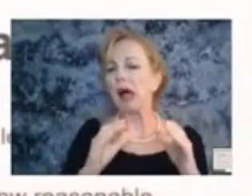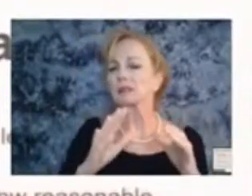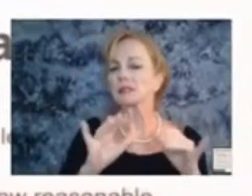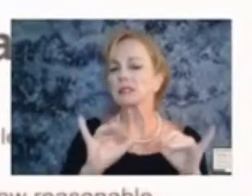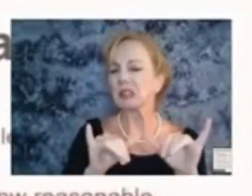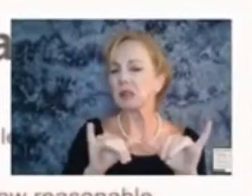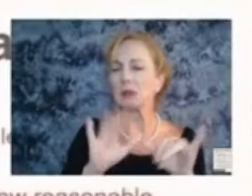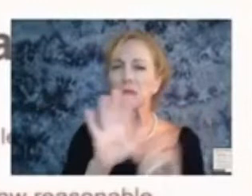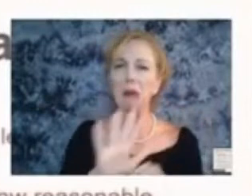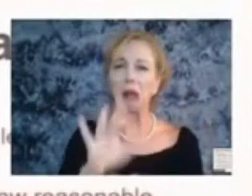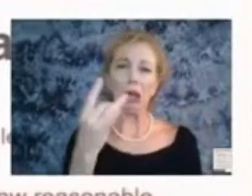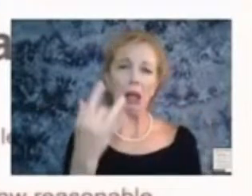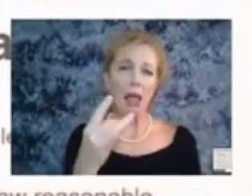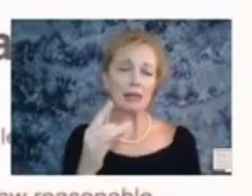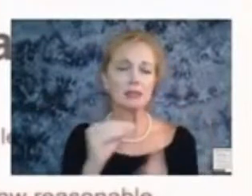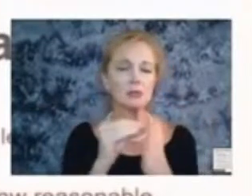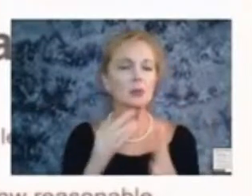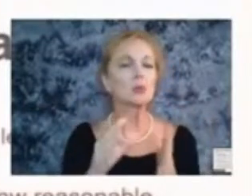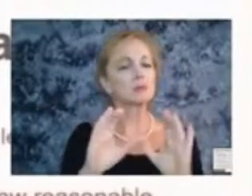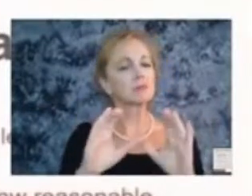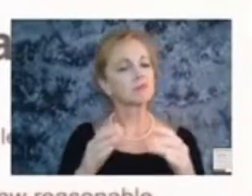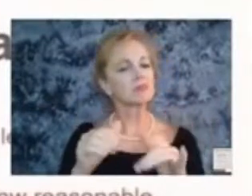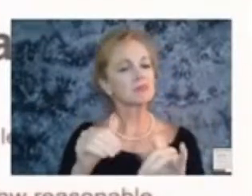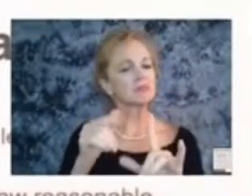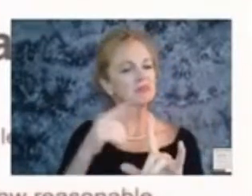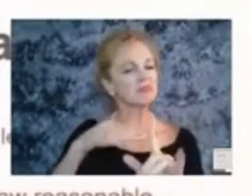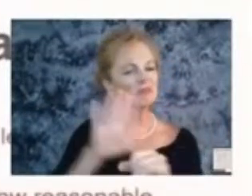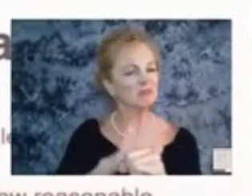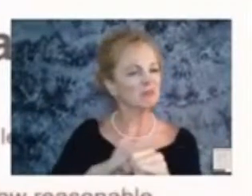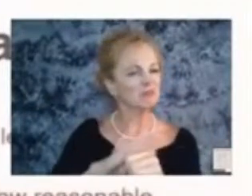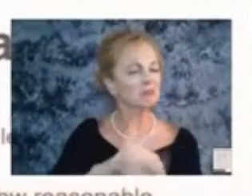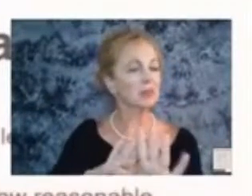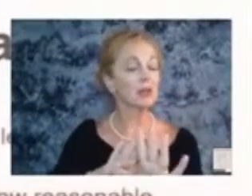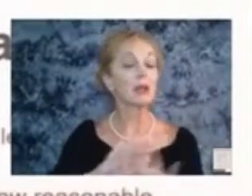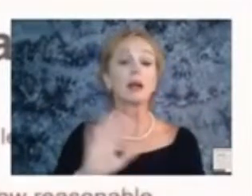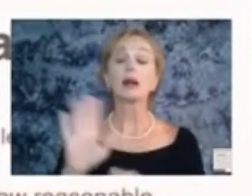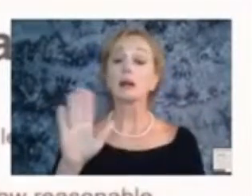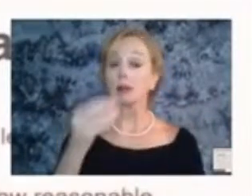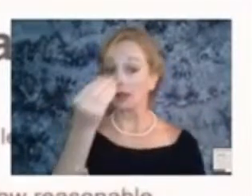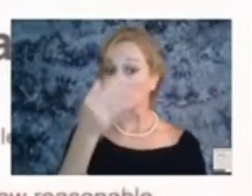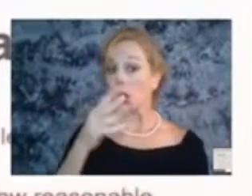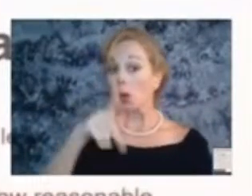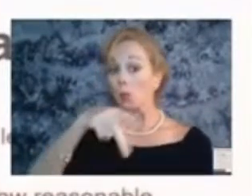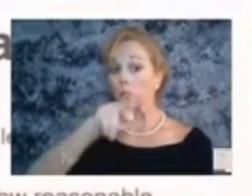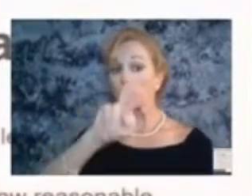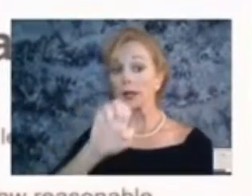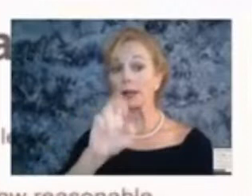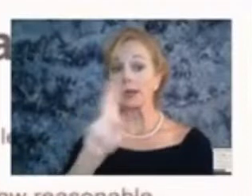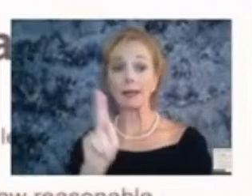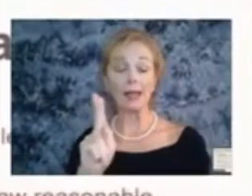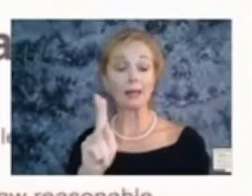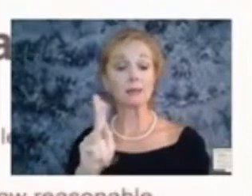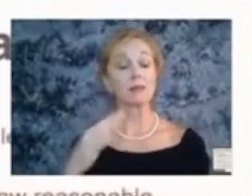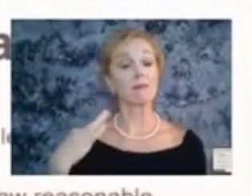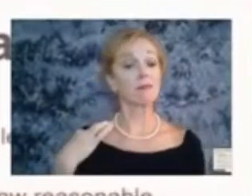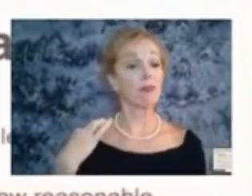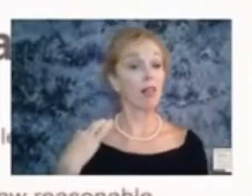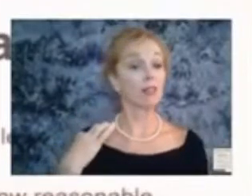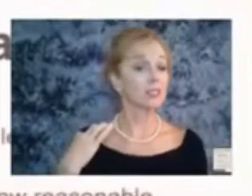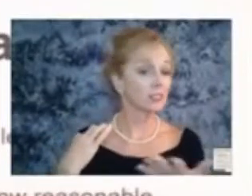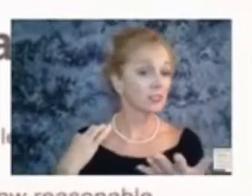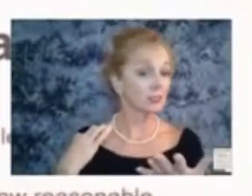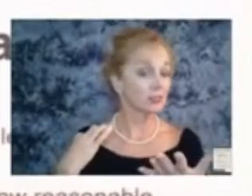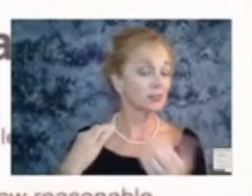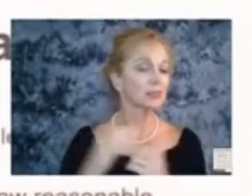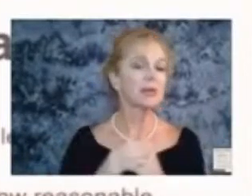also will make sure that we have an opportunity, because pre-K is voluntary, we also recognize that we don't want to lose any of our pre-K families.